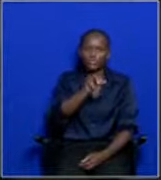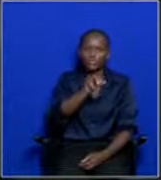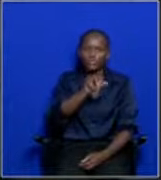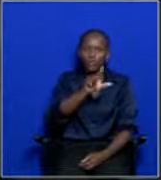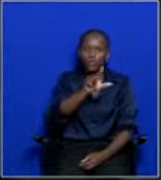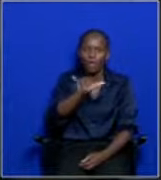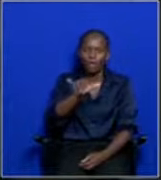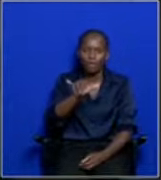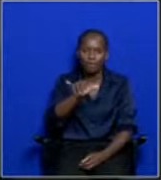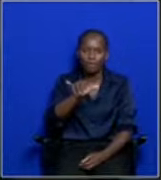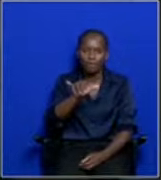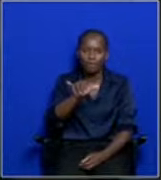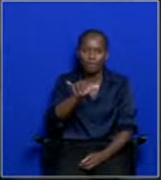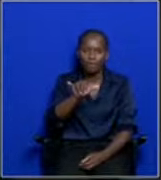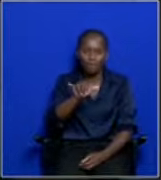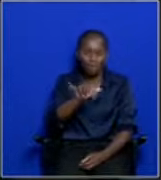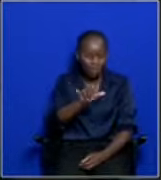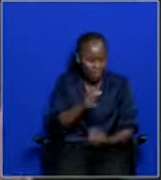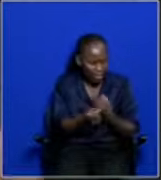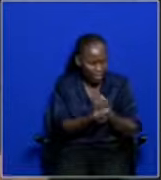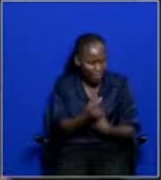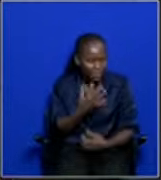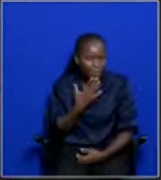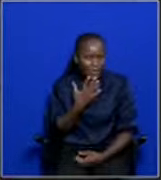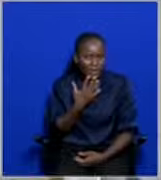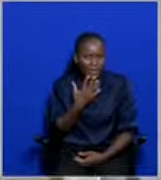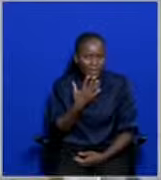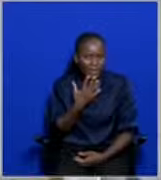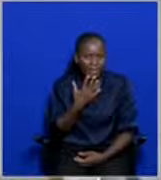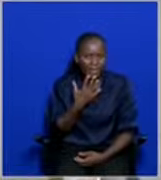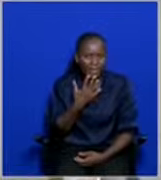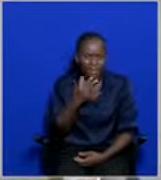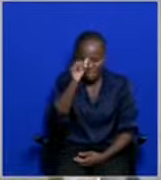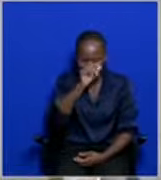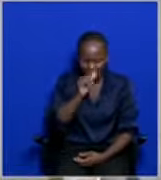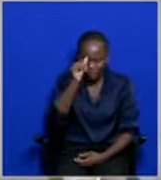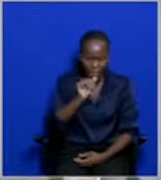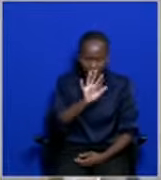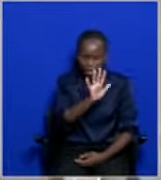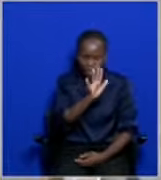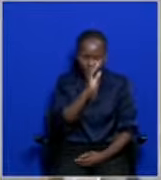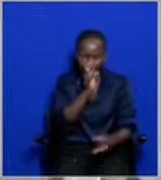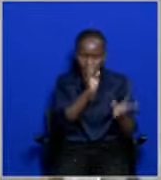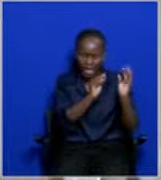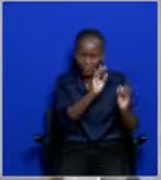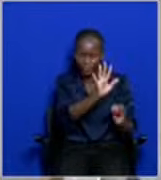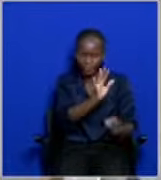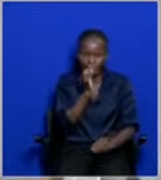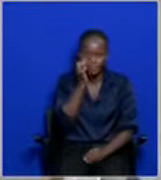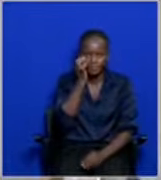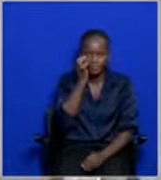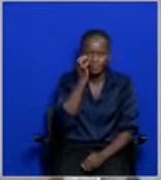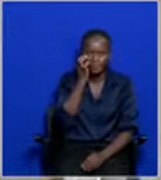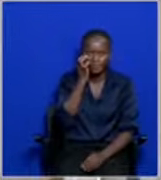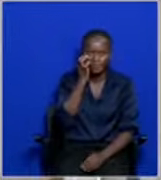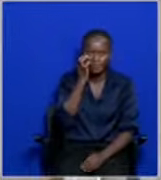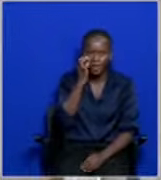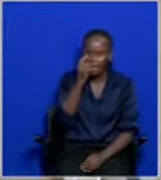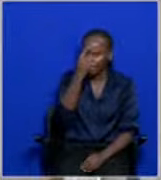April. But I'm not taking it any further. I would think that perhaps it might be appropriate to do so because